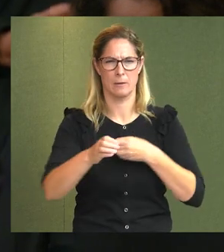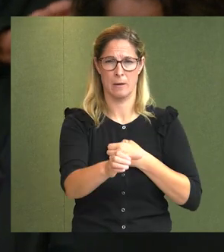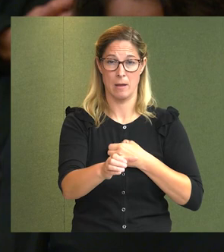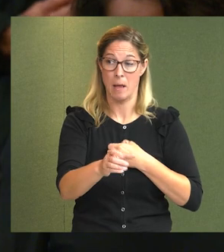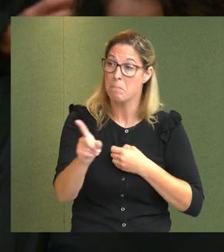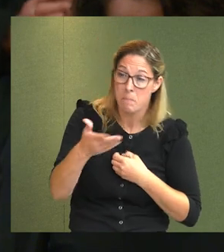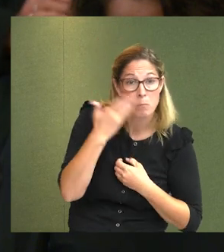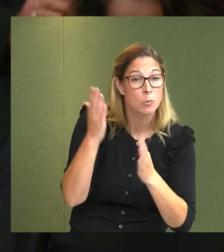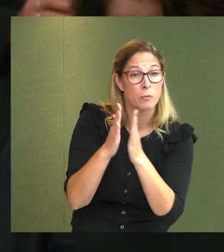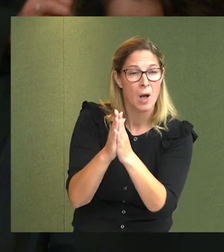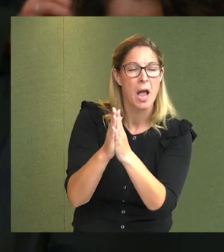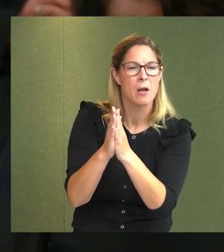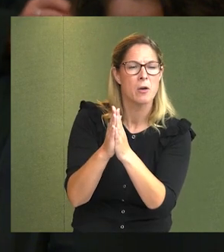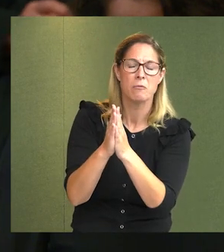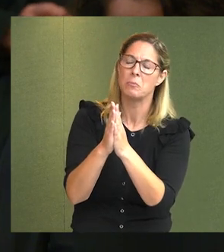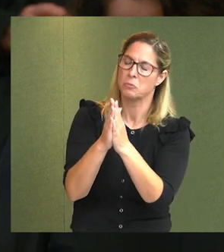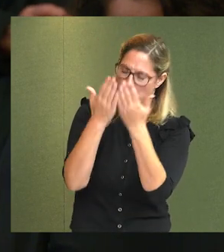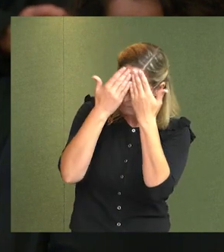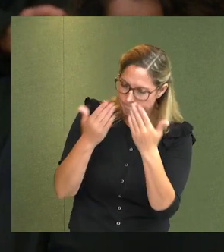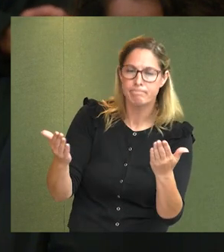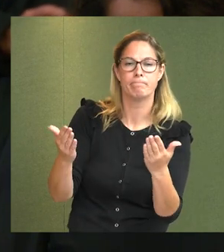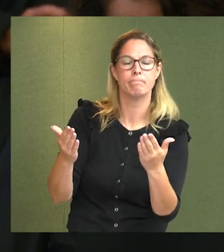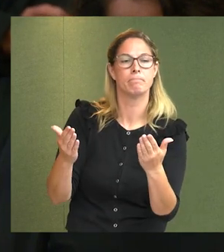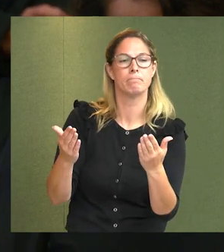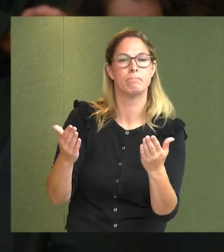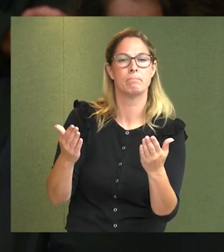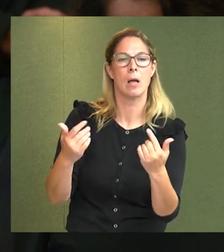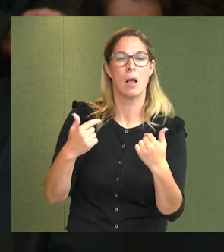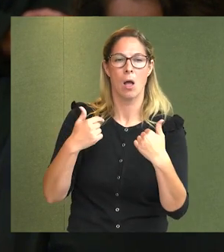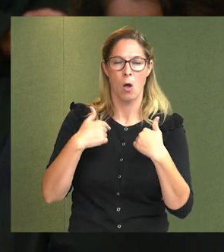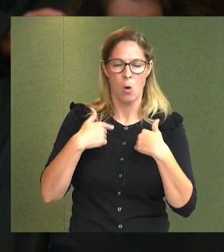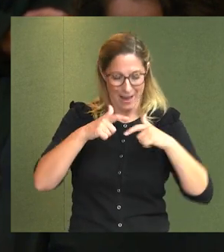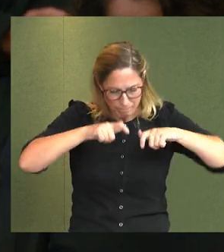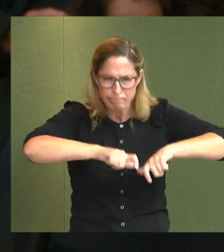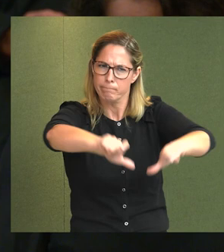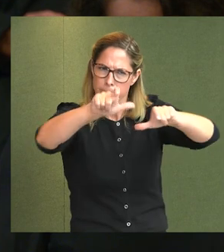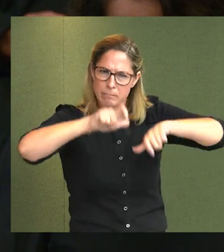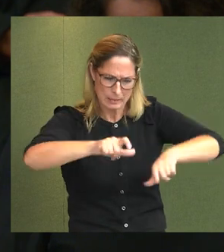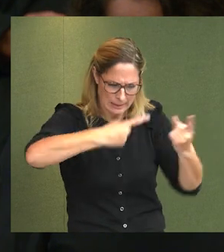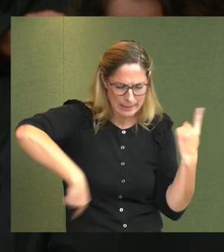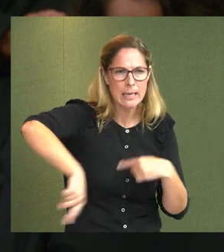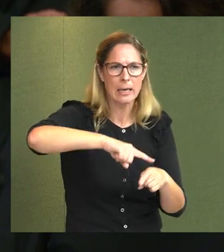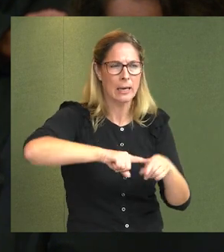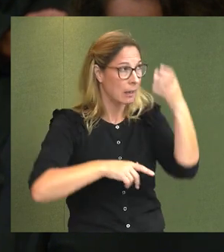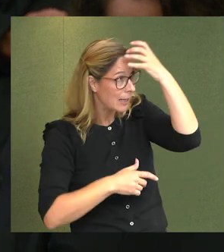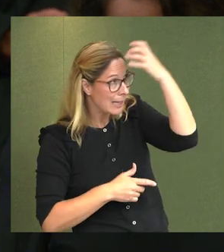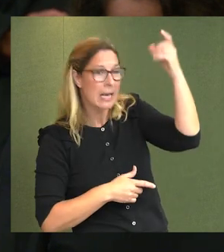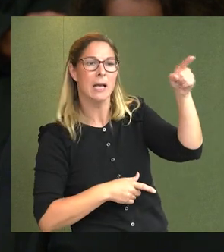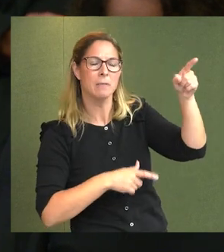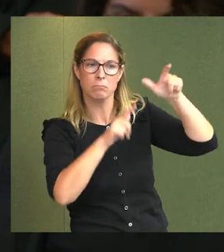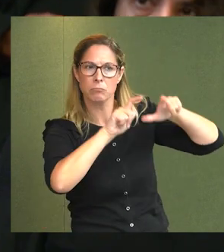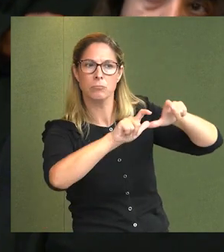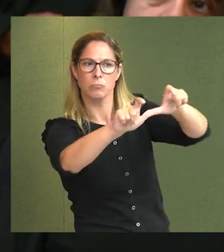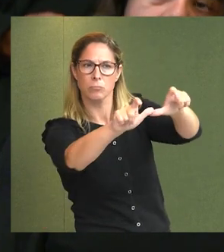That is a legacy on which we must build and on which King Charles, I'm sure,